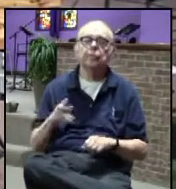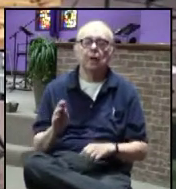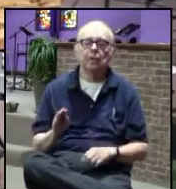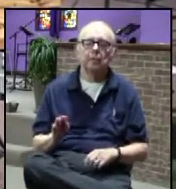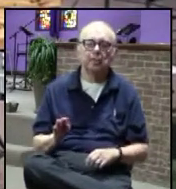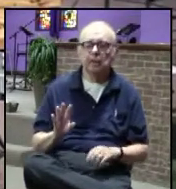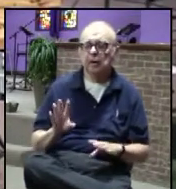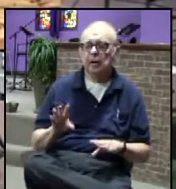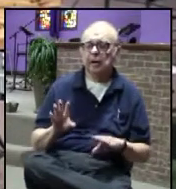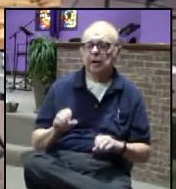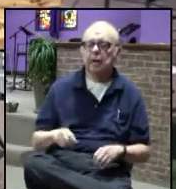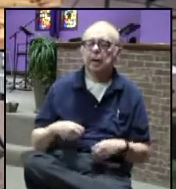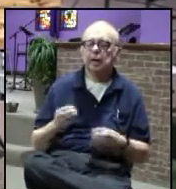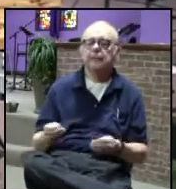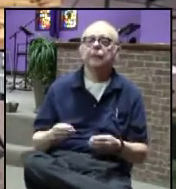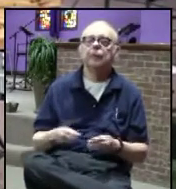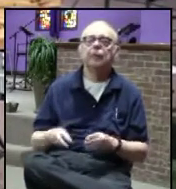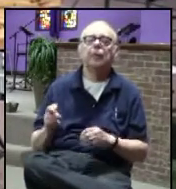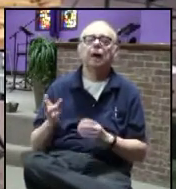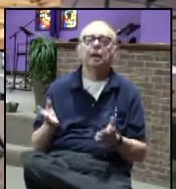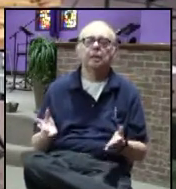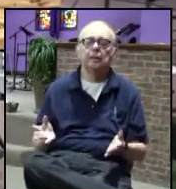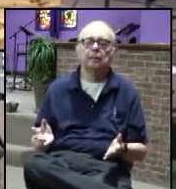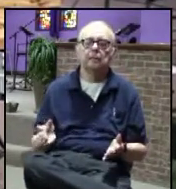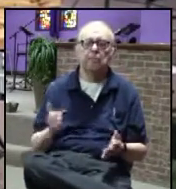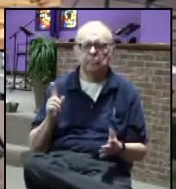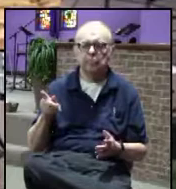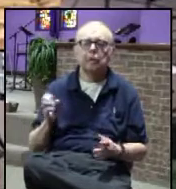Can I give you a ride?